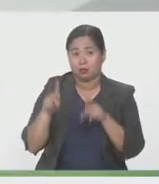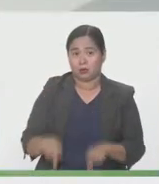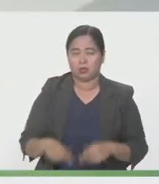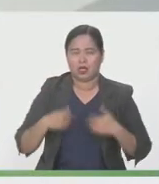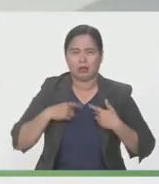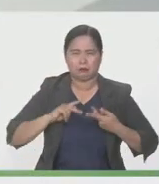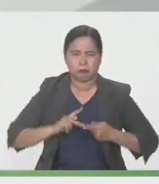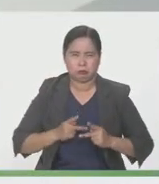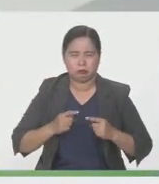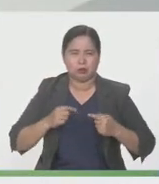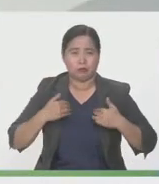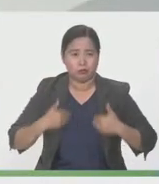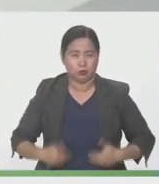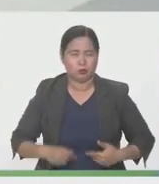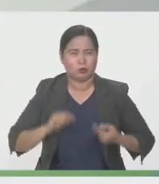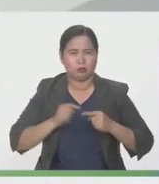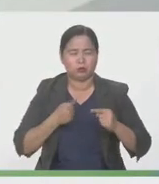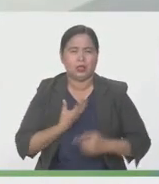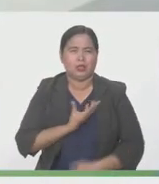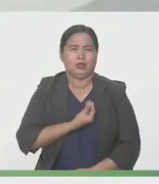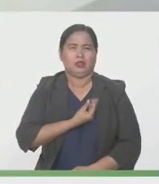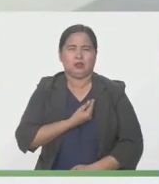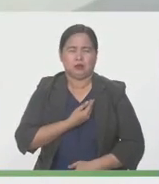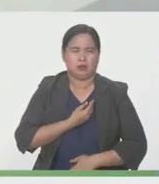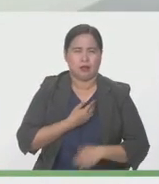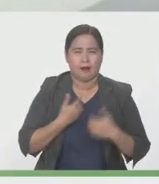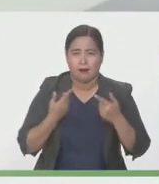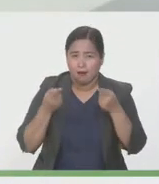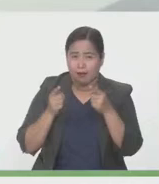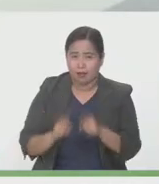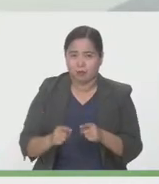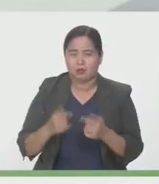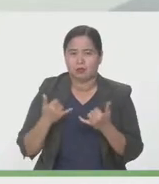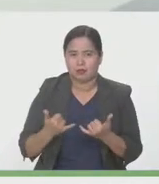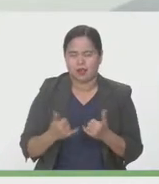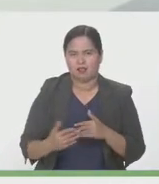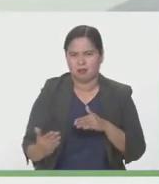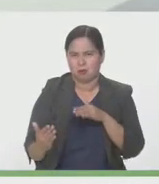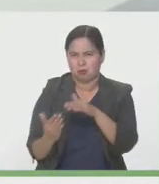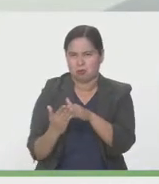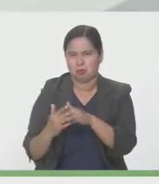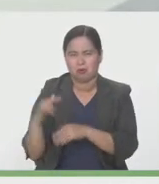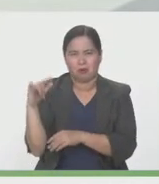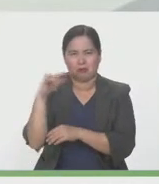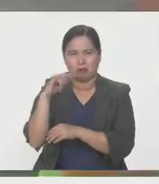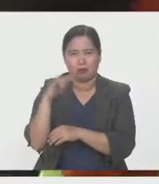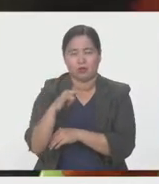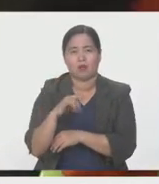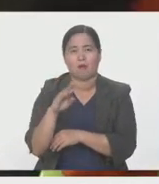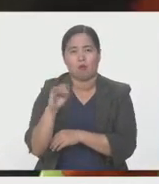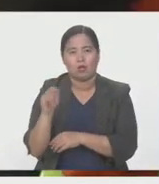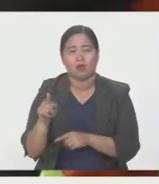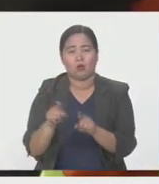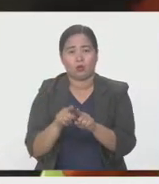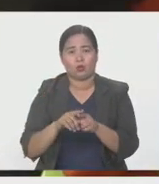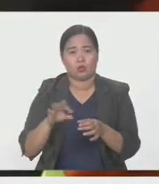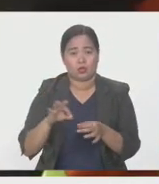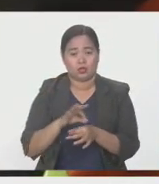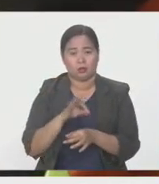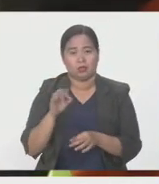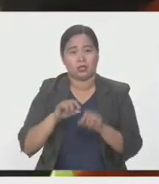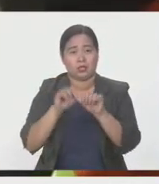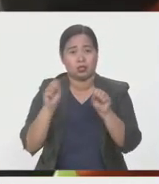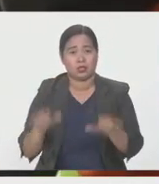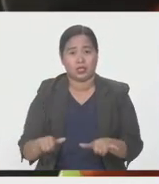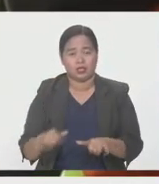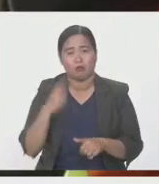physical injuries and feared for their lives during the incident, are collectively suing Alaska Airlines, Boeing, and Spirit AeroSystems, the